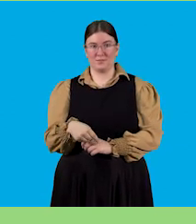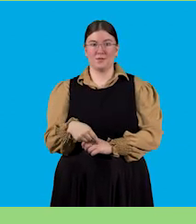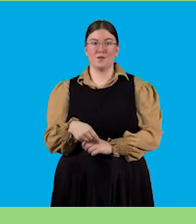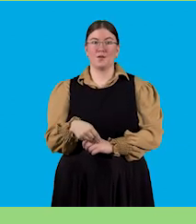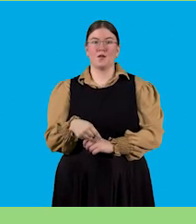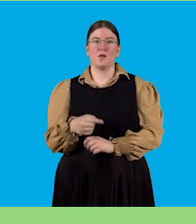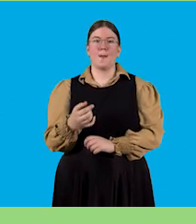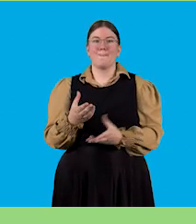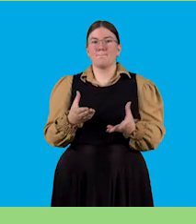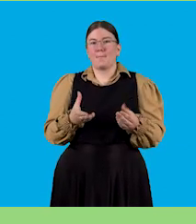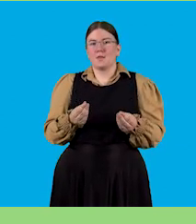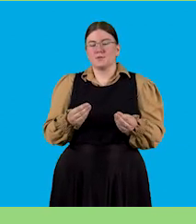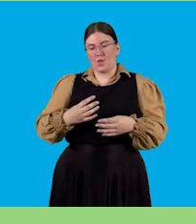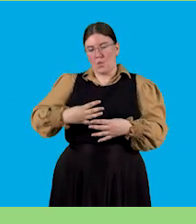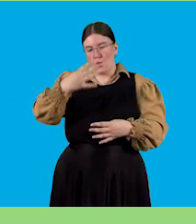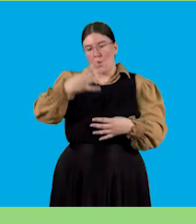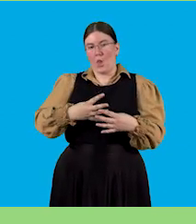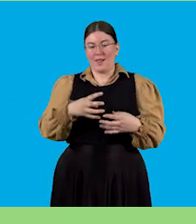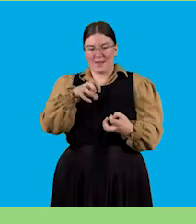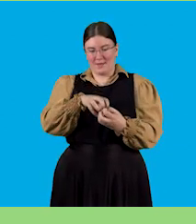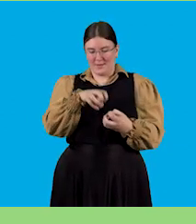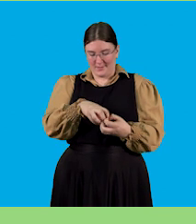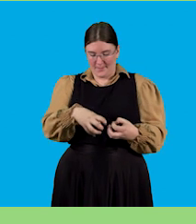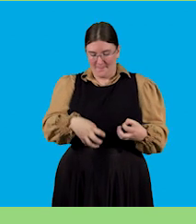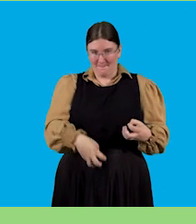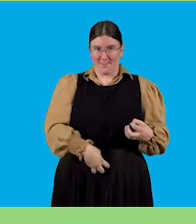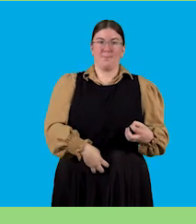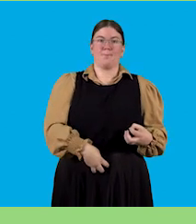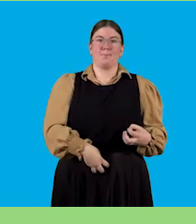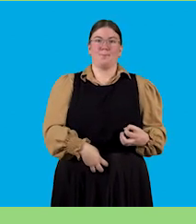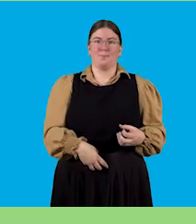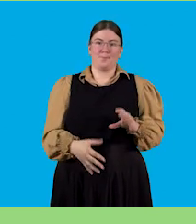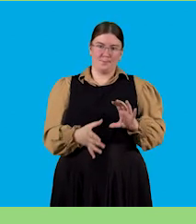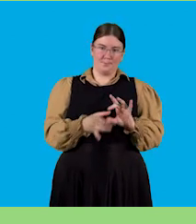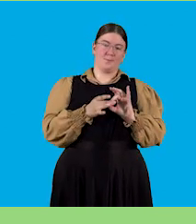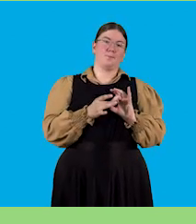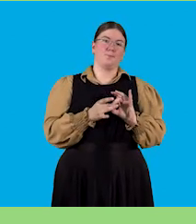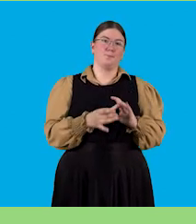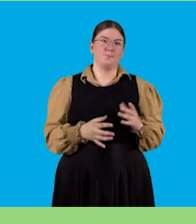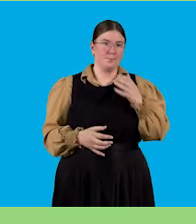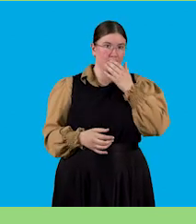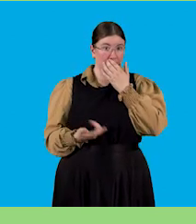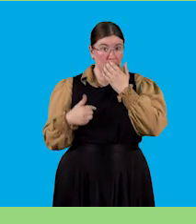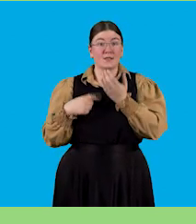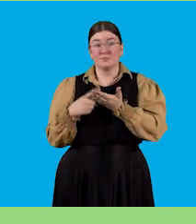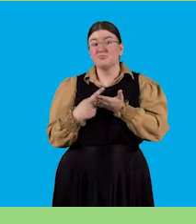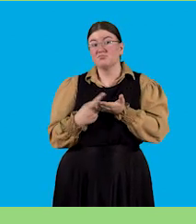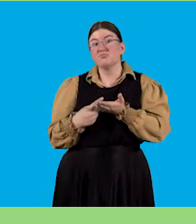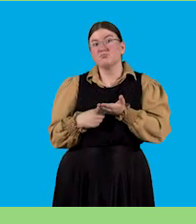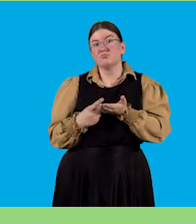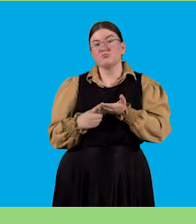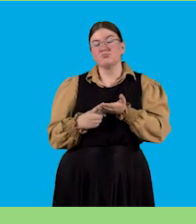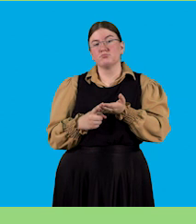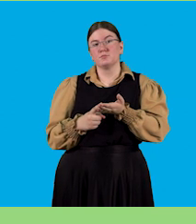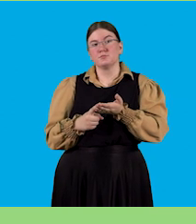wall where a fertilized egg implants itself. So we've spoken about